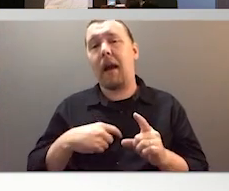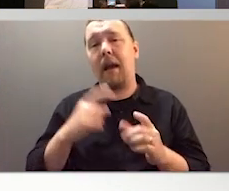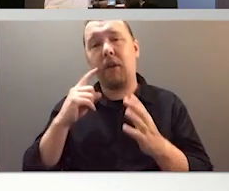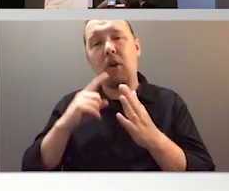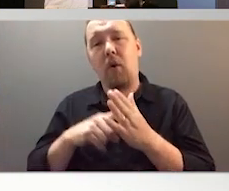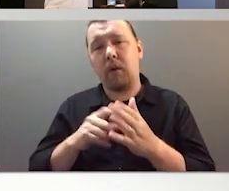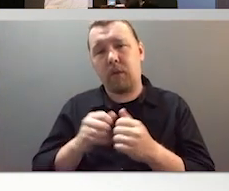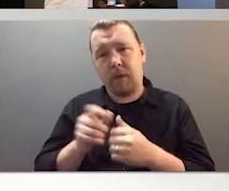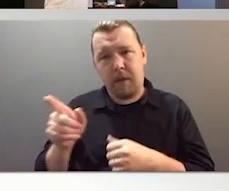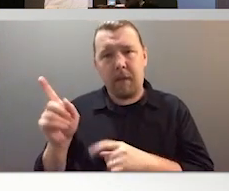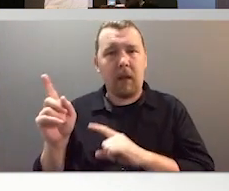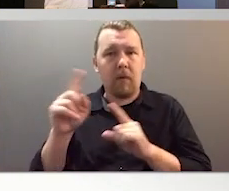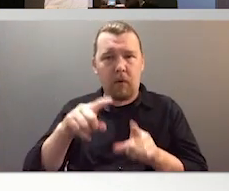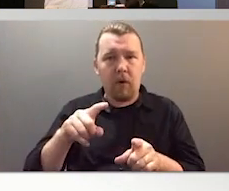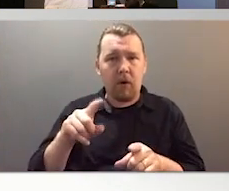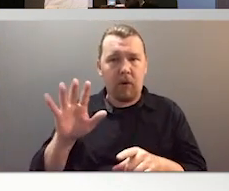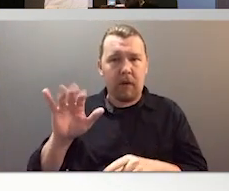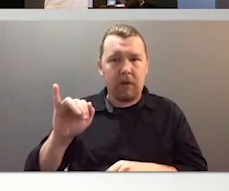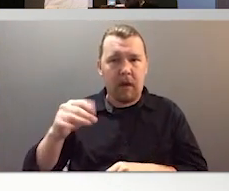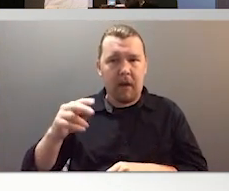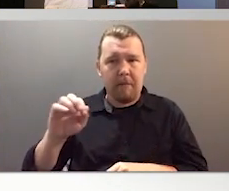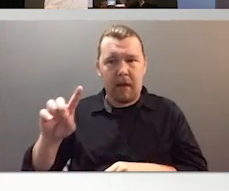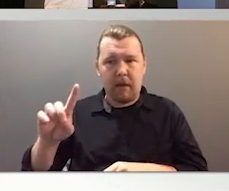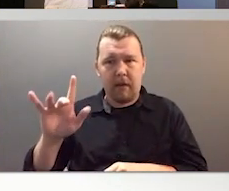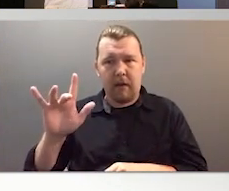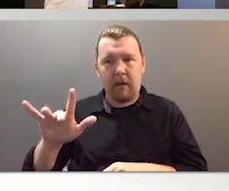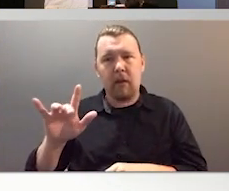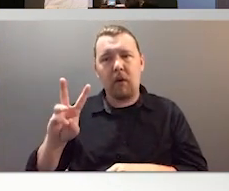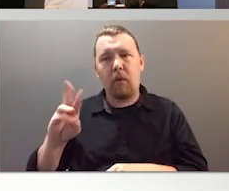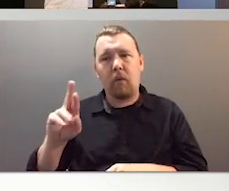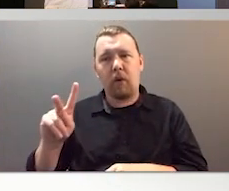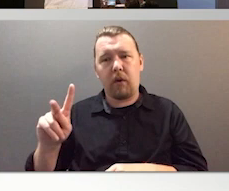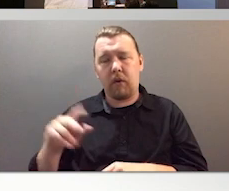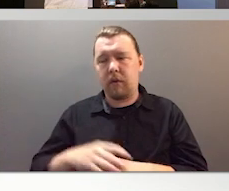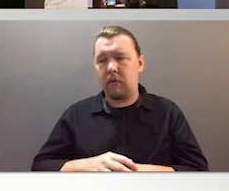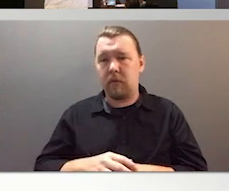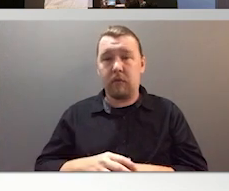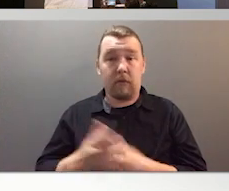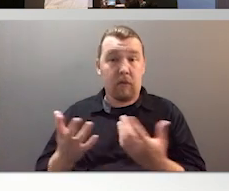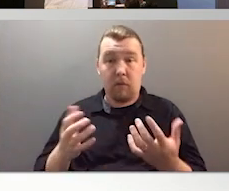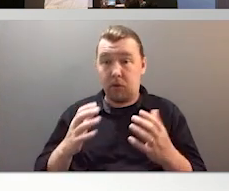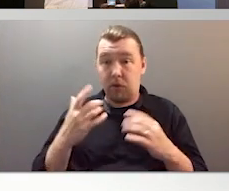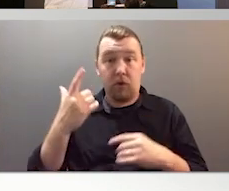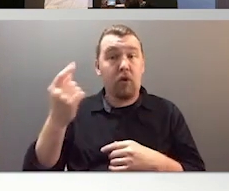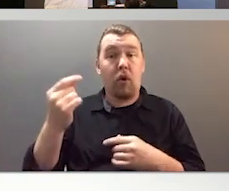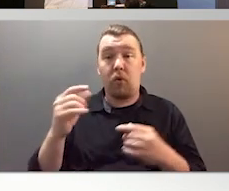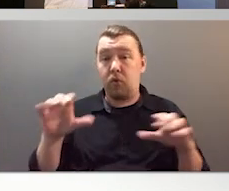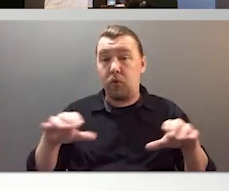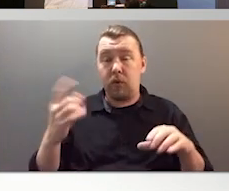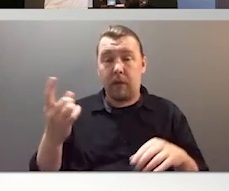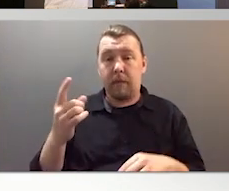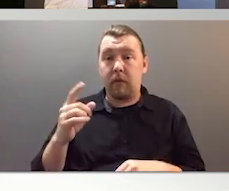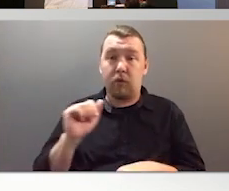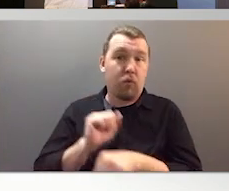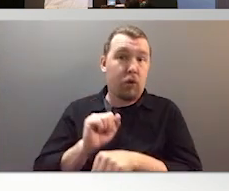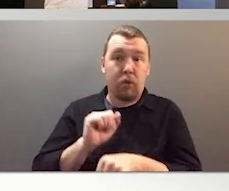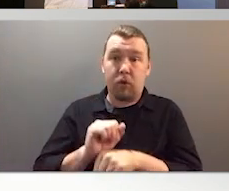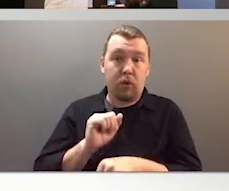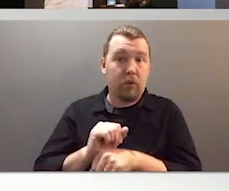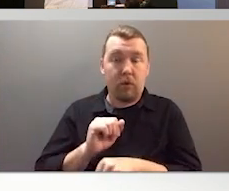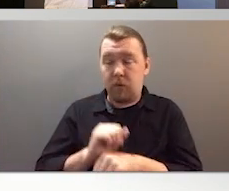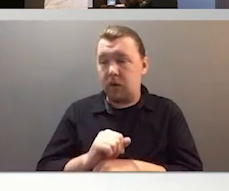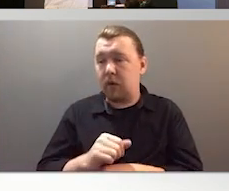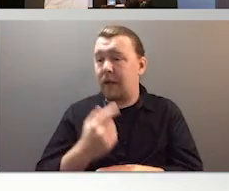work. I was like, buddy, there's no day program. I had it all lined up for a temporary until I found his group home,